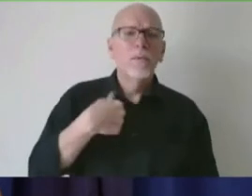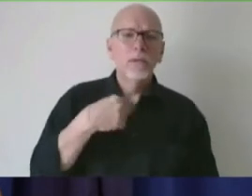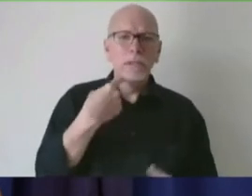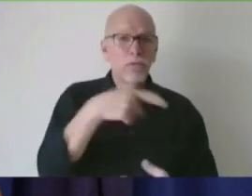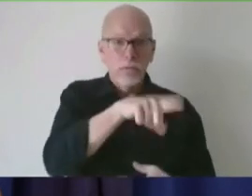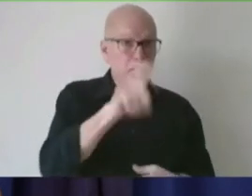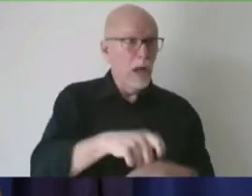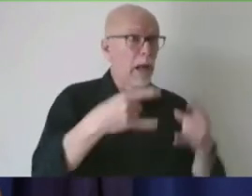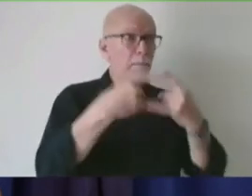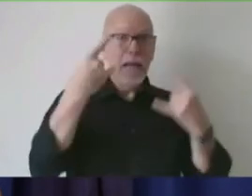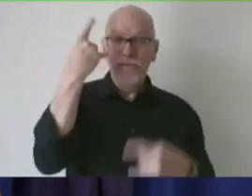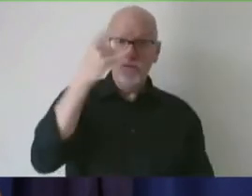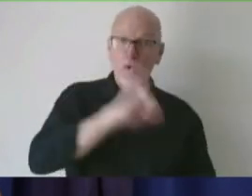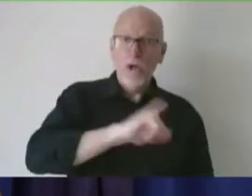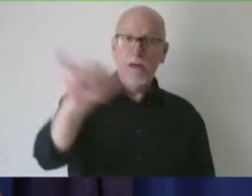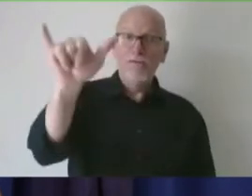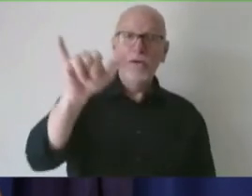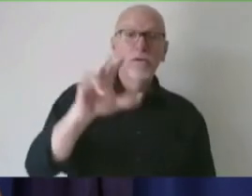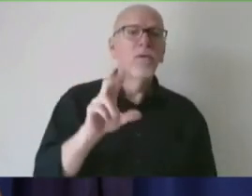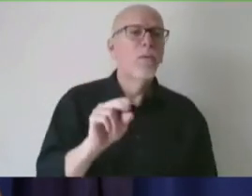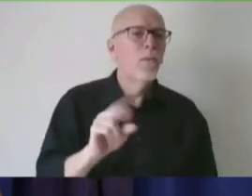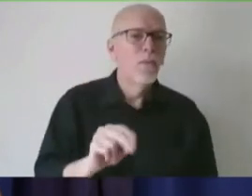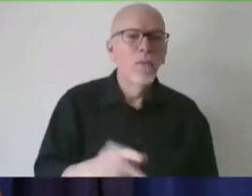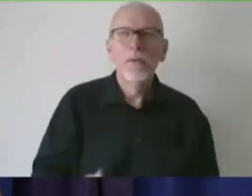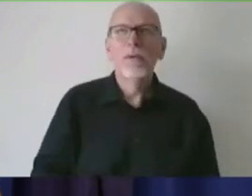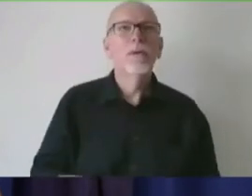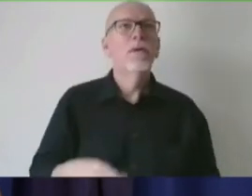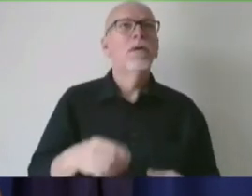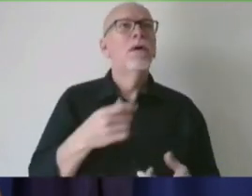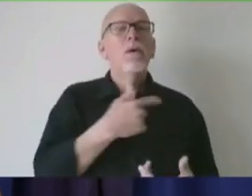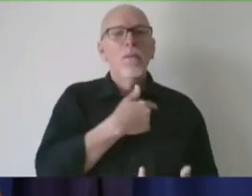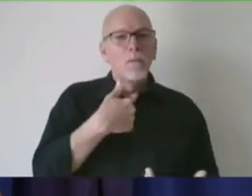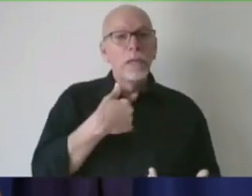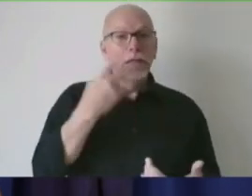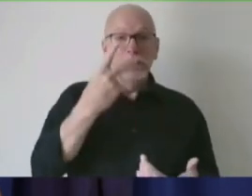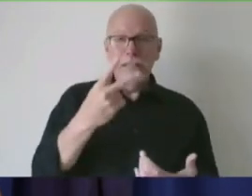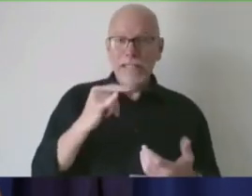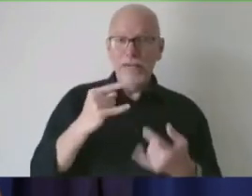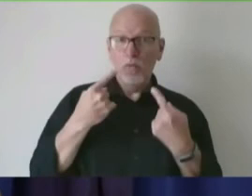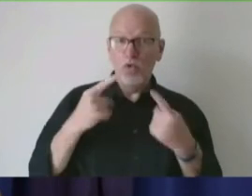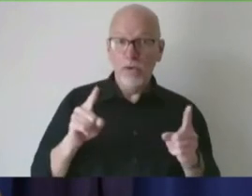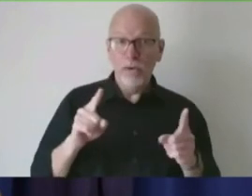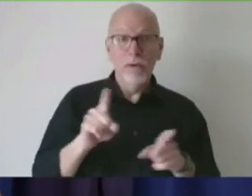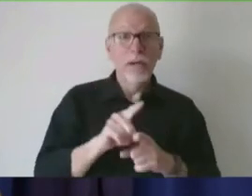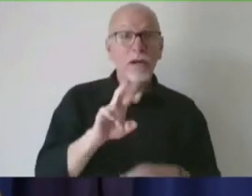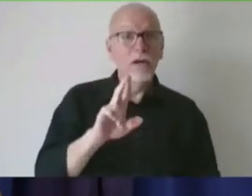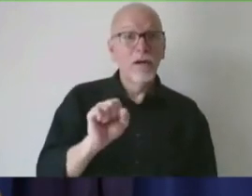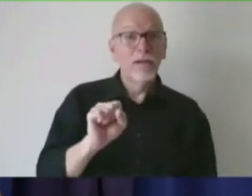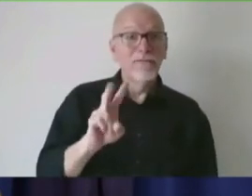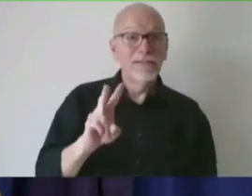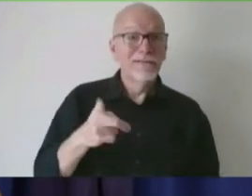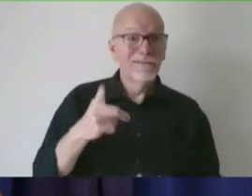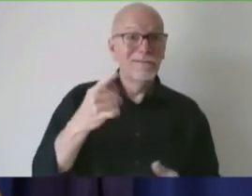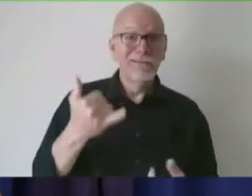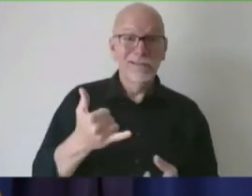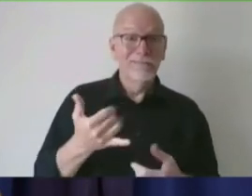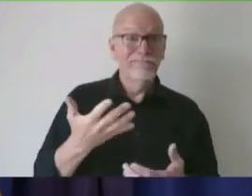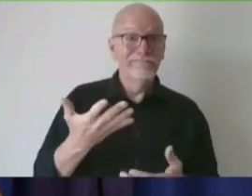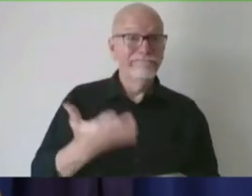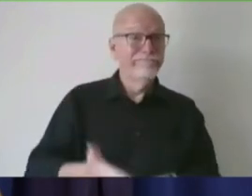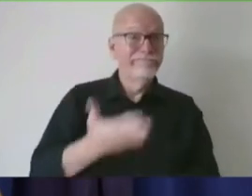rest of your lives every time we hit the fall. I do think we see that it works for things like RSV that has gone up tremendously since we've stopped,